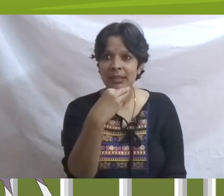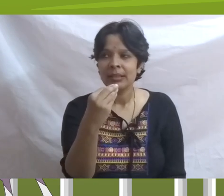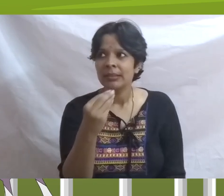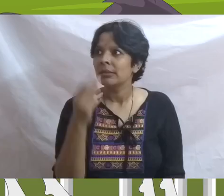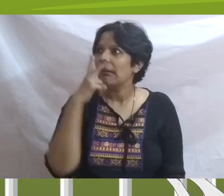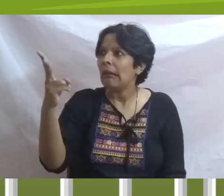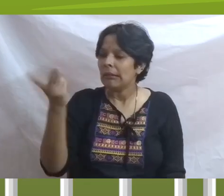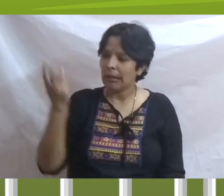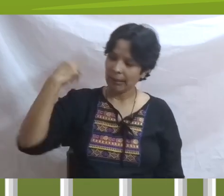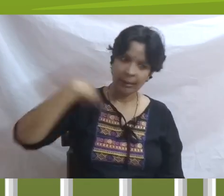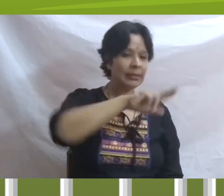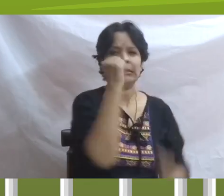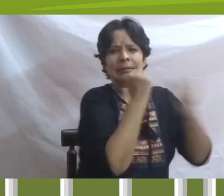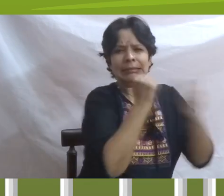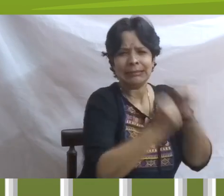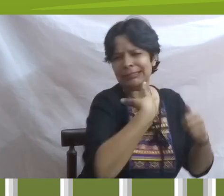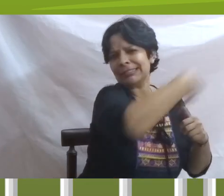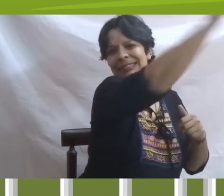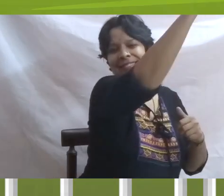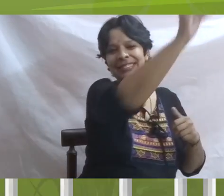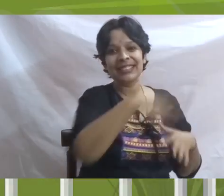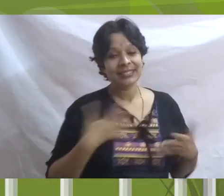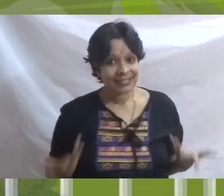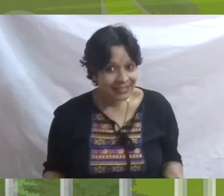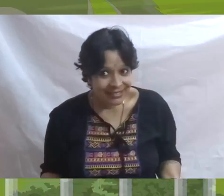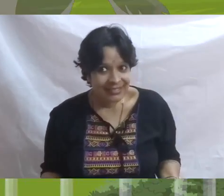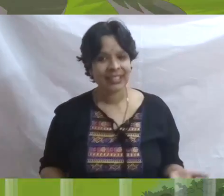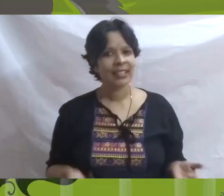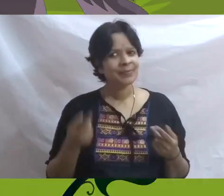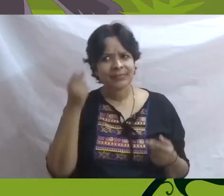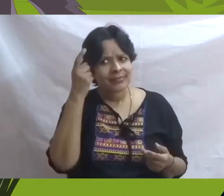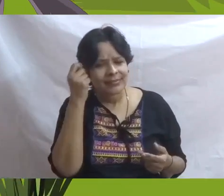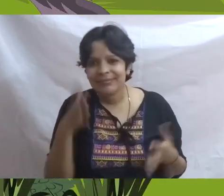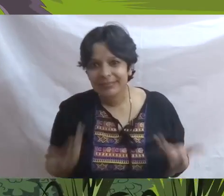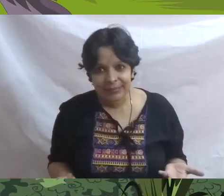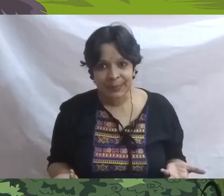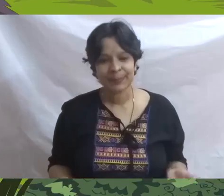So he decided not to wait and made off as fast as his legs could carry him.